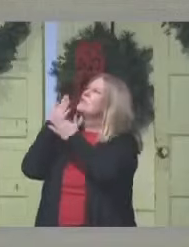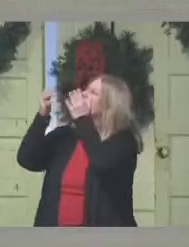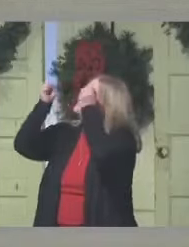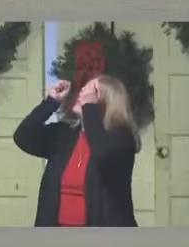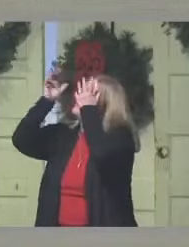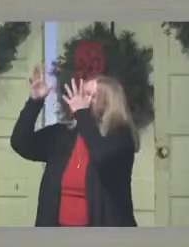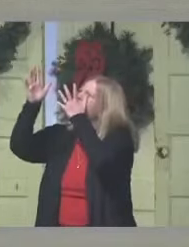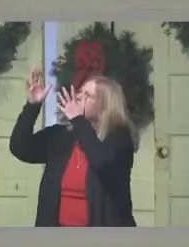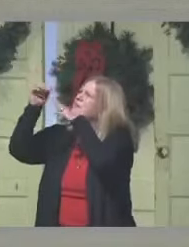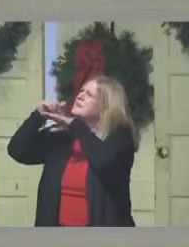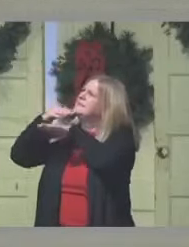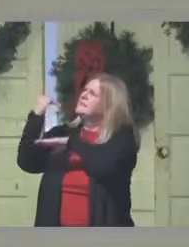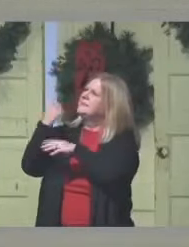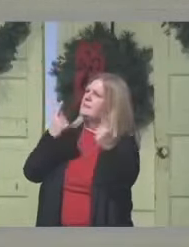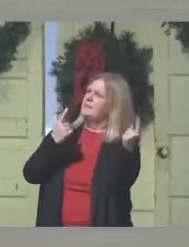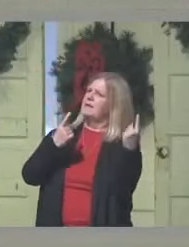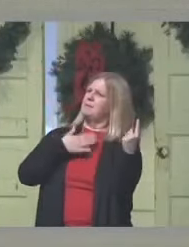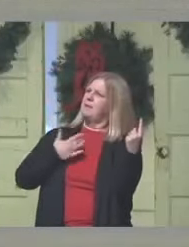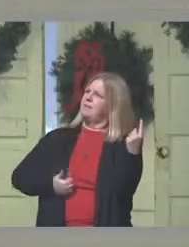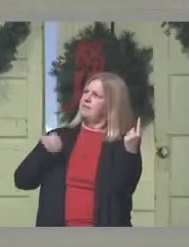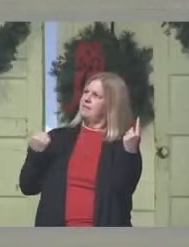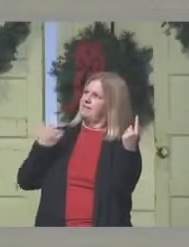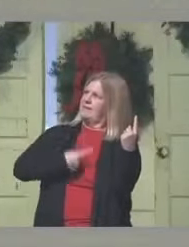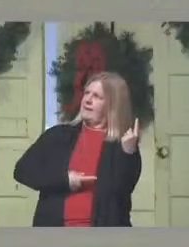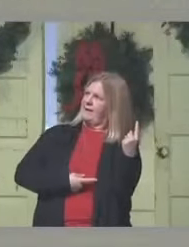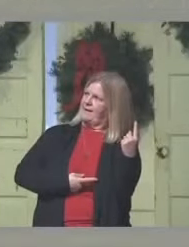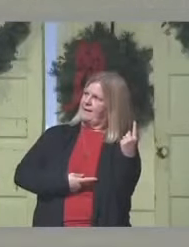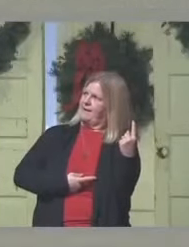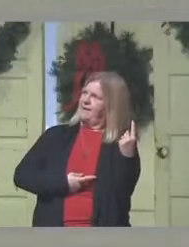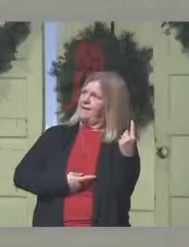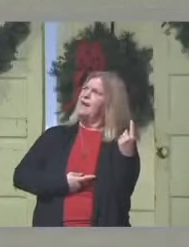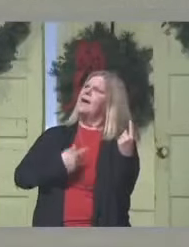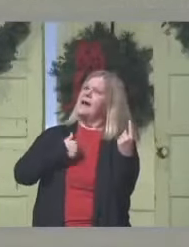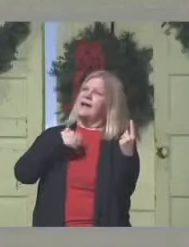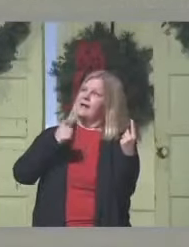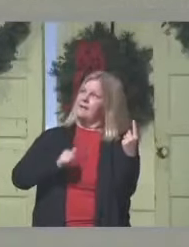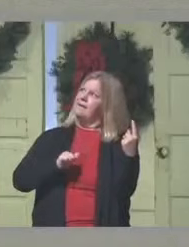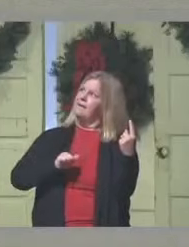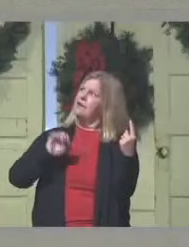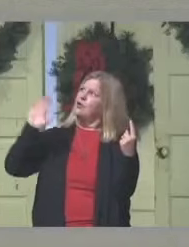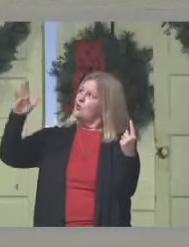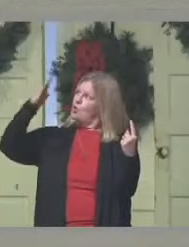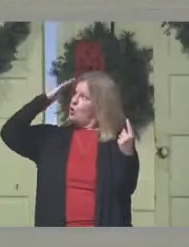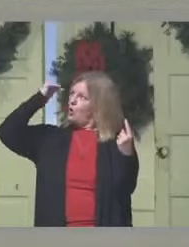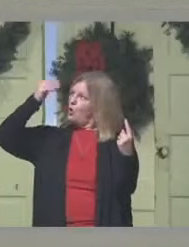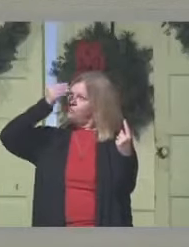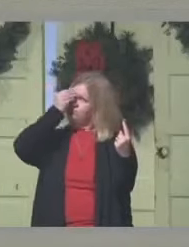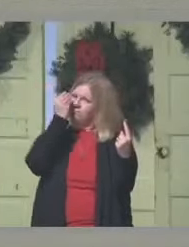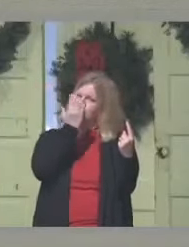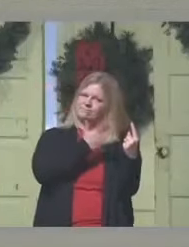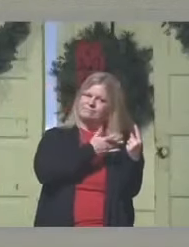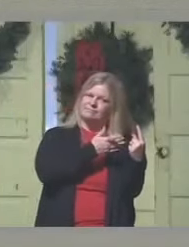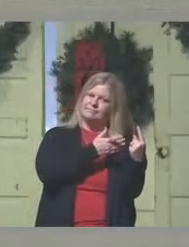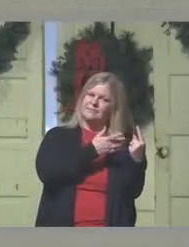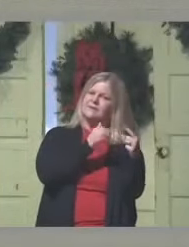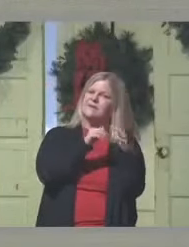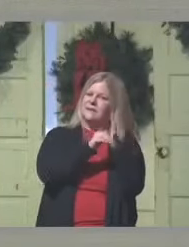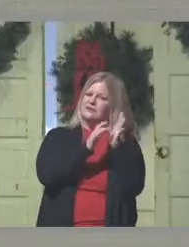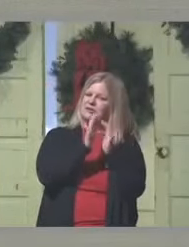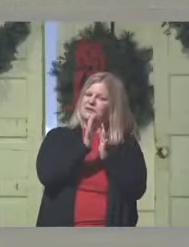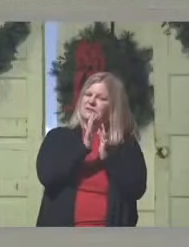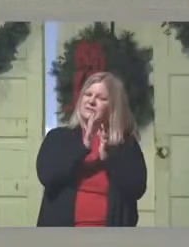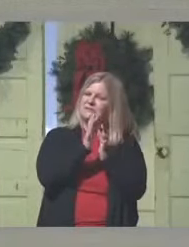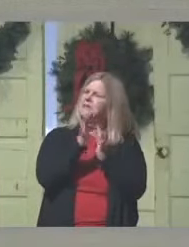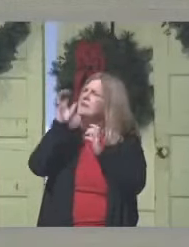would you send someone into my life today that with whom I may share your hope for their lives in Jesus?